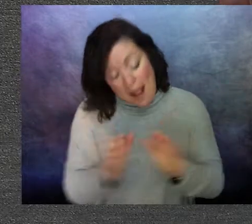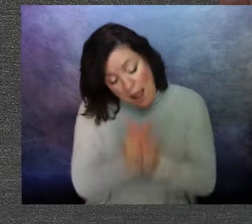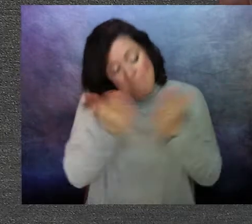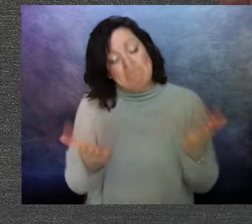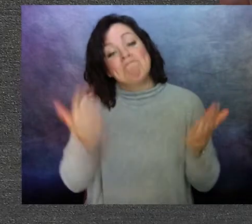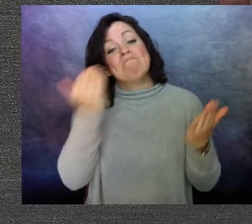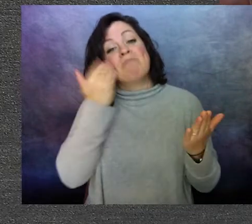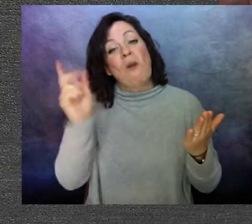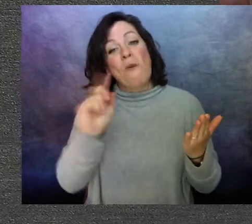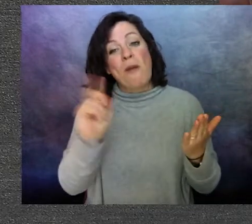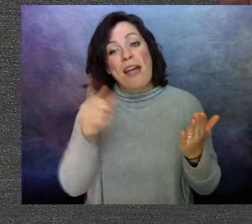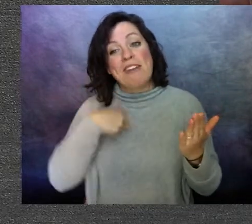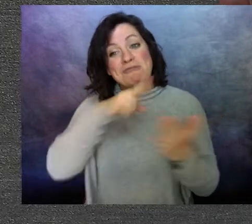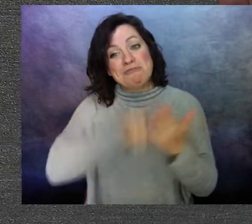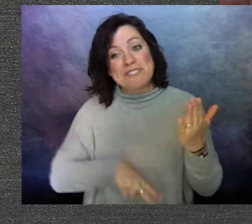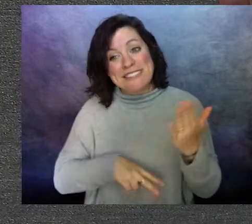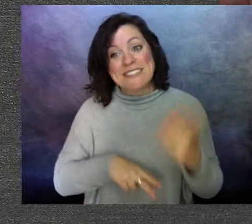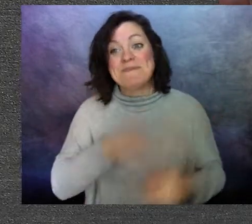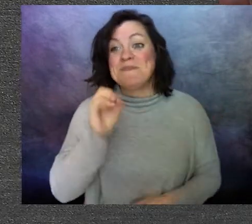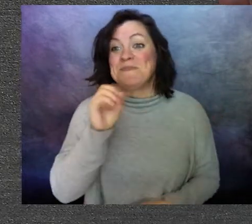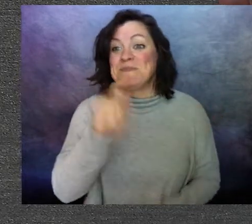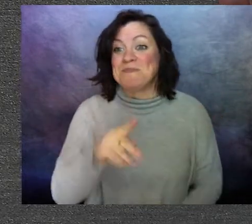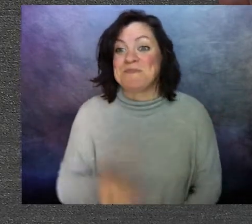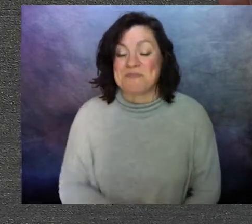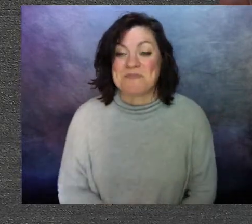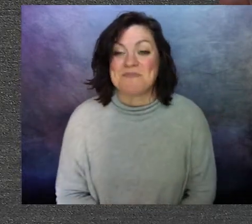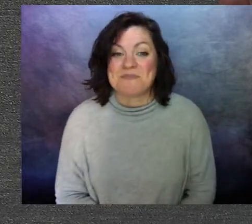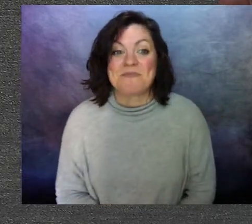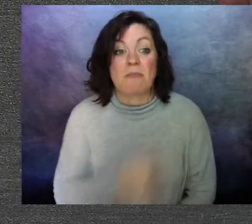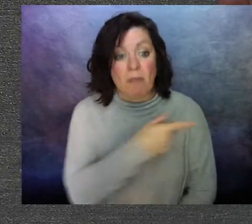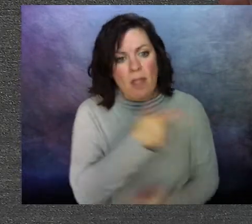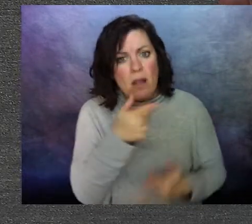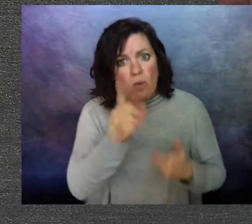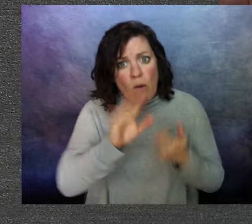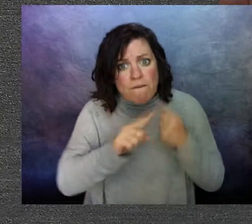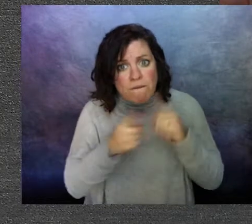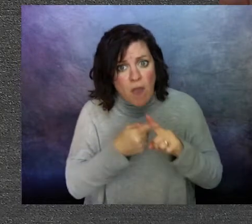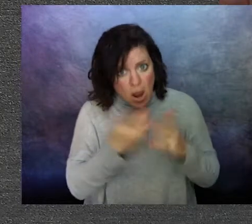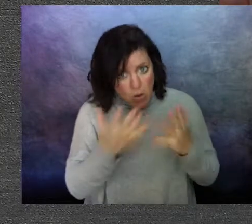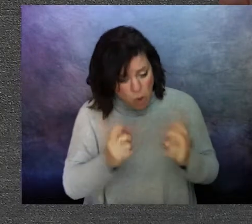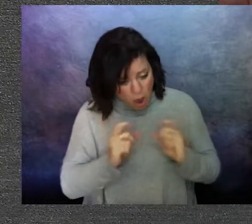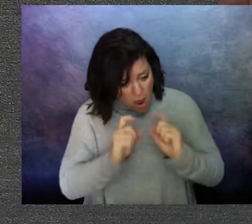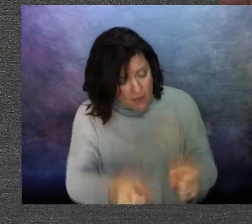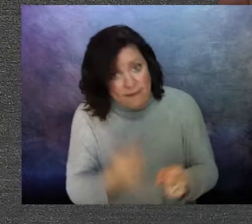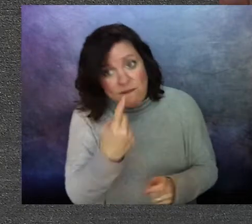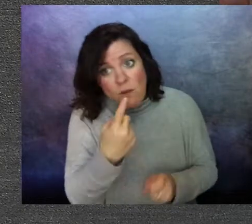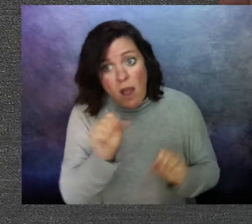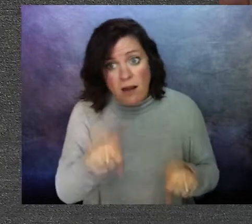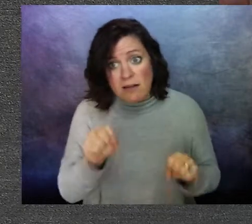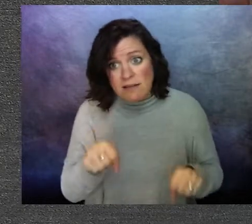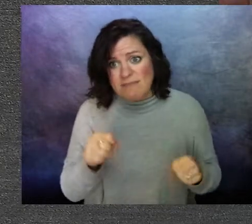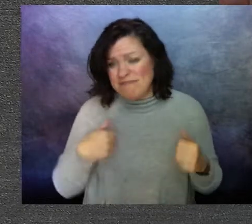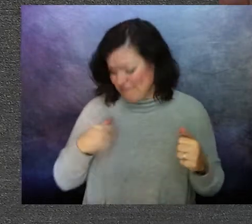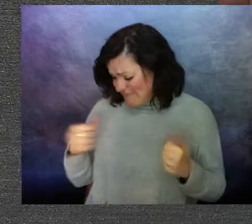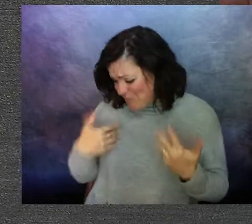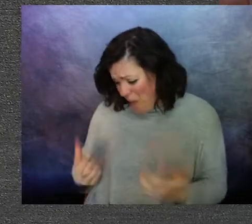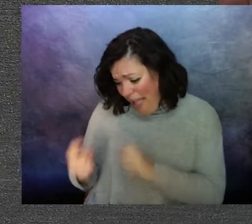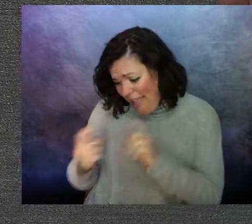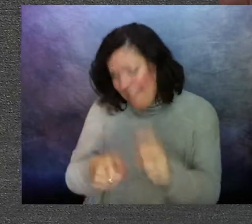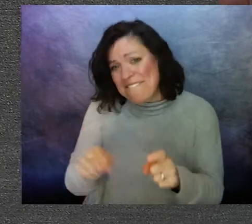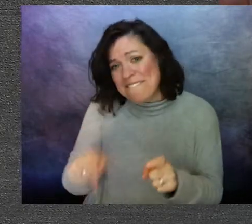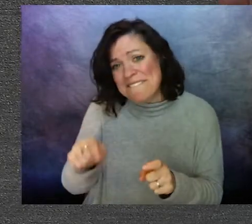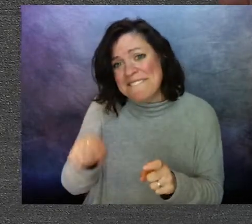Audrey? Your friend Audrey's coming next. Do you want to pick one out and I'll give it to her? Anyone this you want. One. You want to give her the one you made? Yes. Oh, that's so sweet. That's